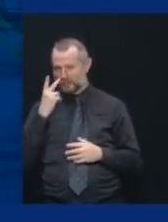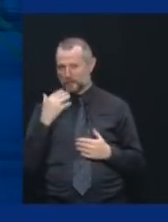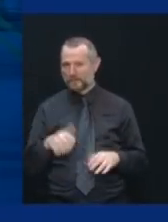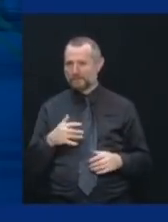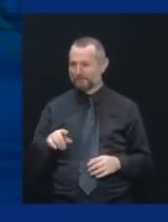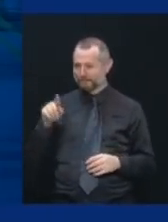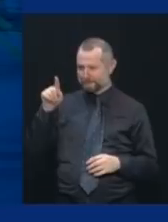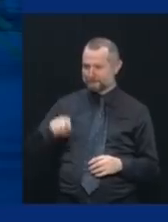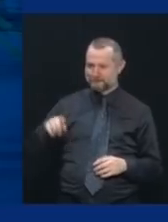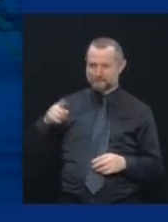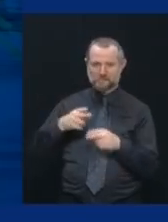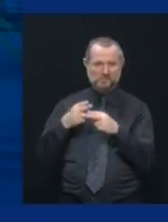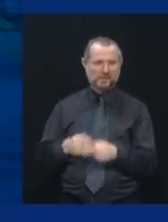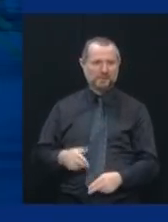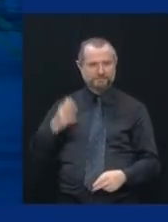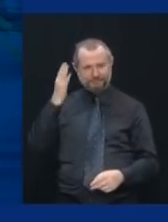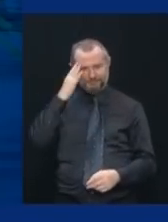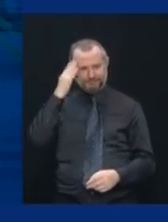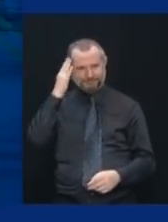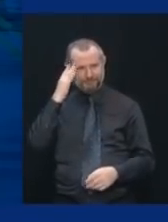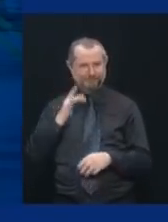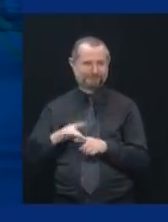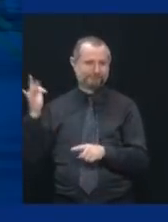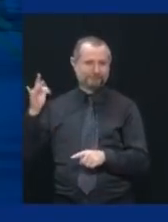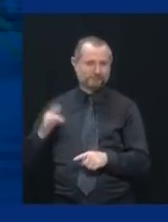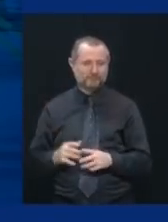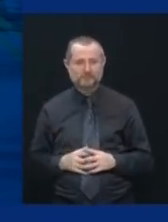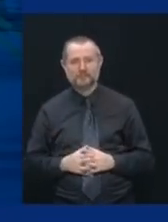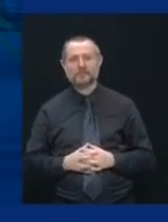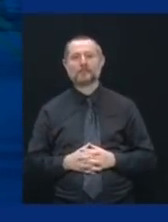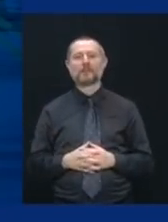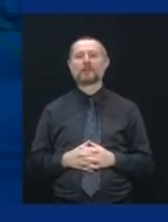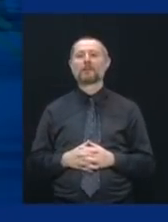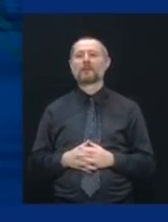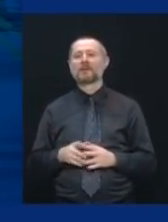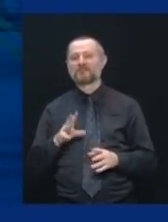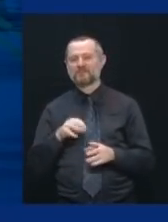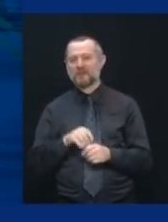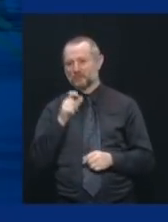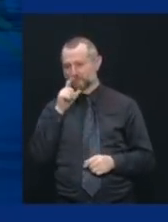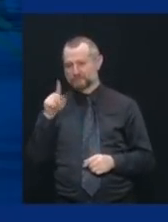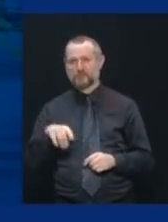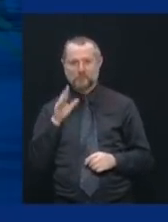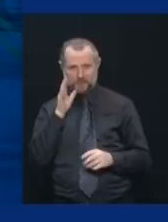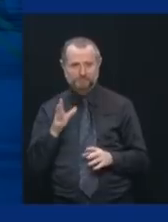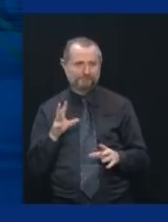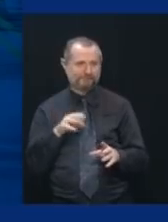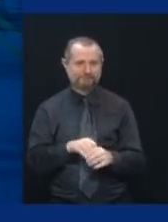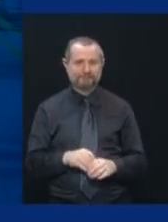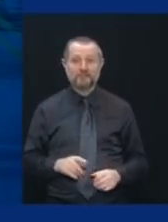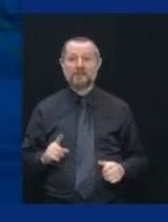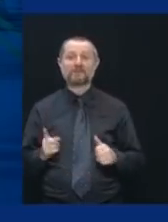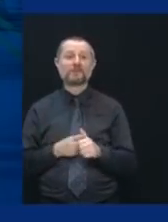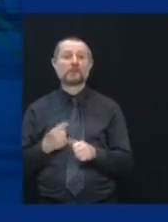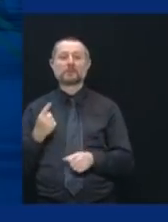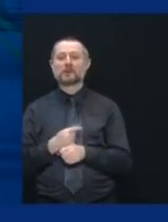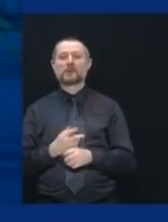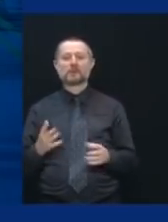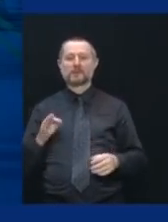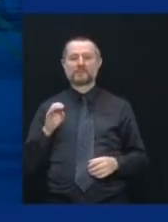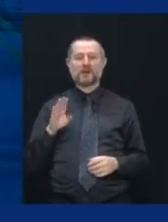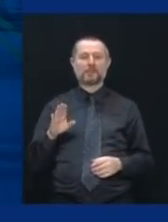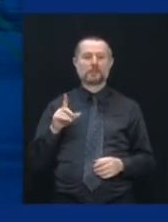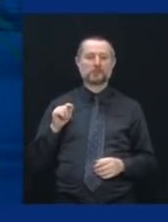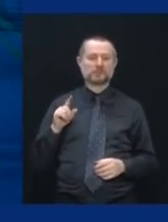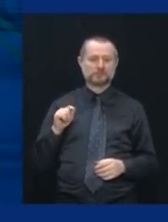impressive list of people who will be participating in the online pop-ups. Opening day is February 20th.